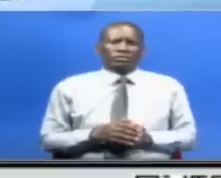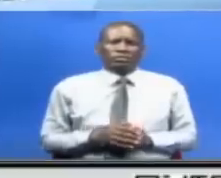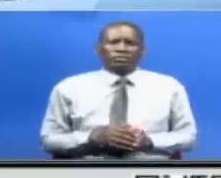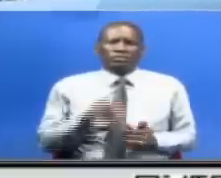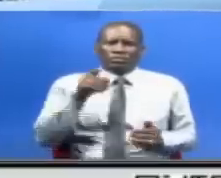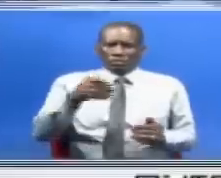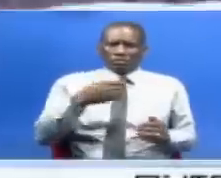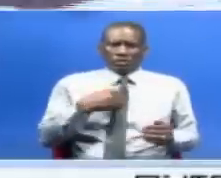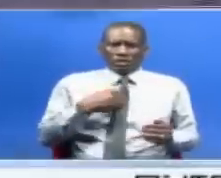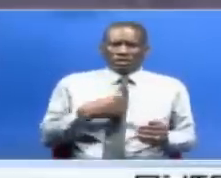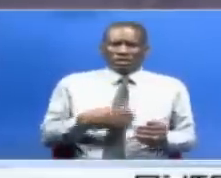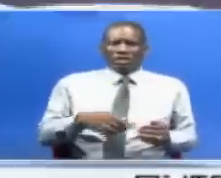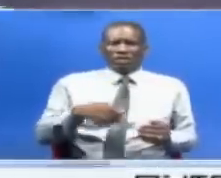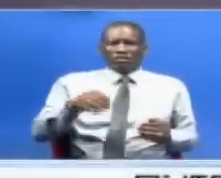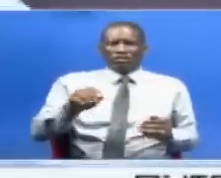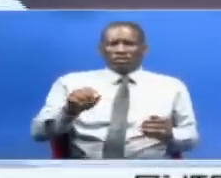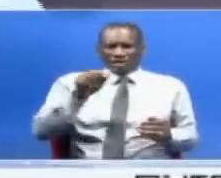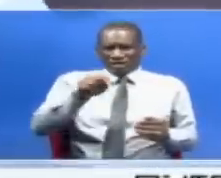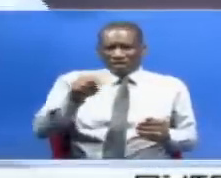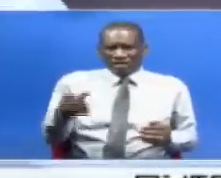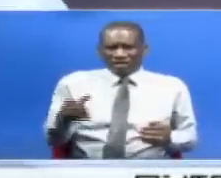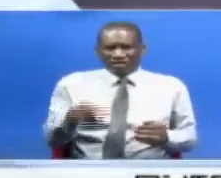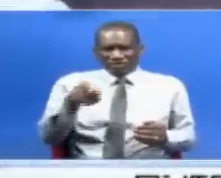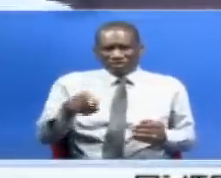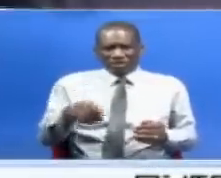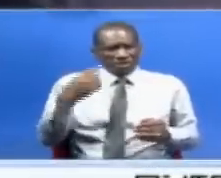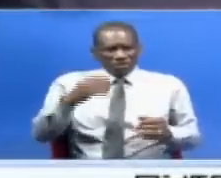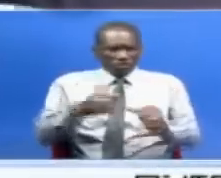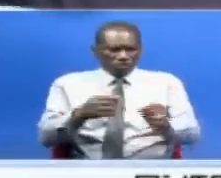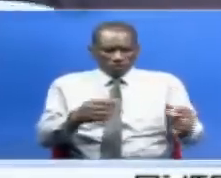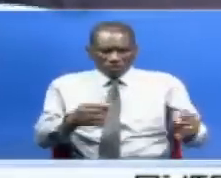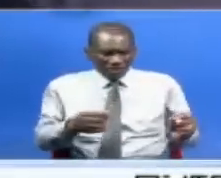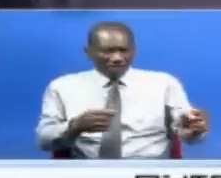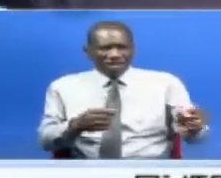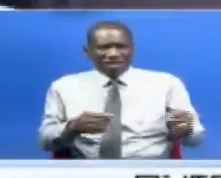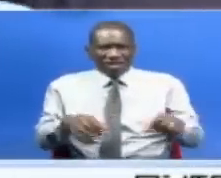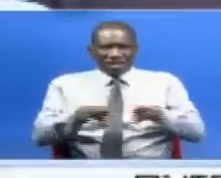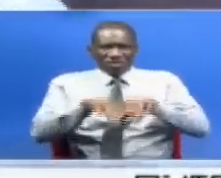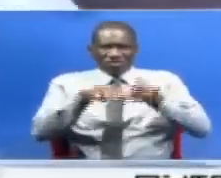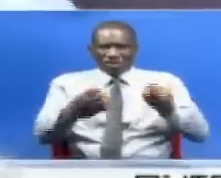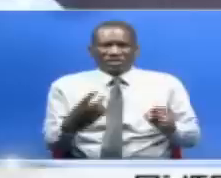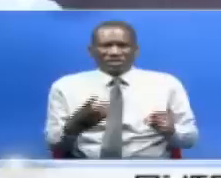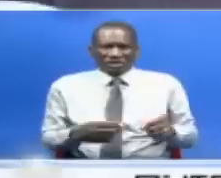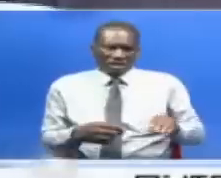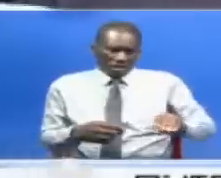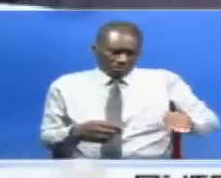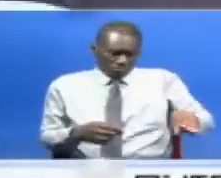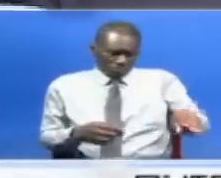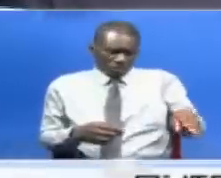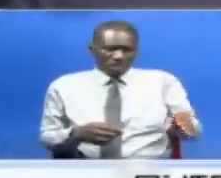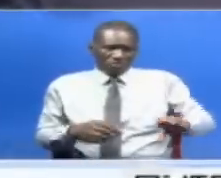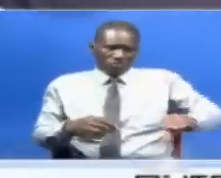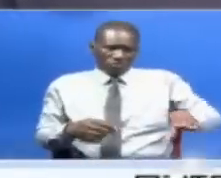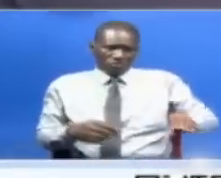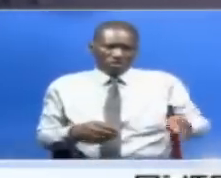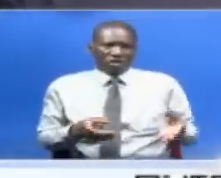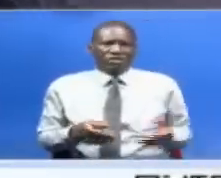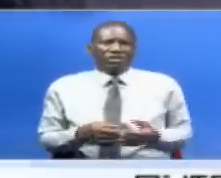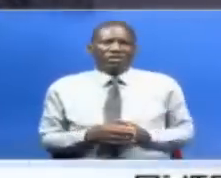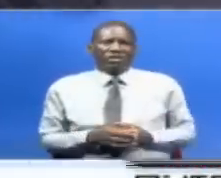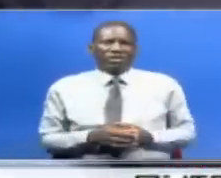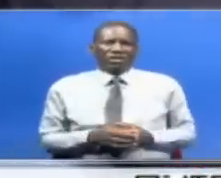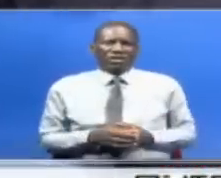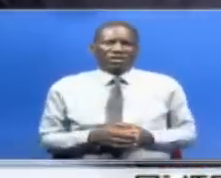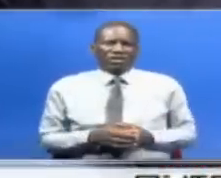a rotary dial here for gear. As you can see, I'm putting it now on It's